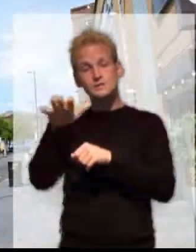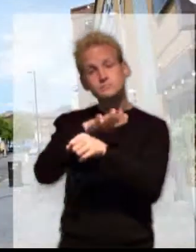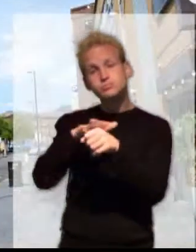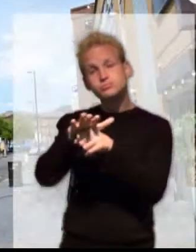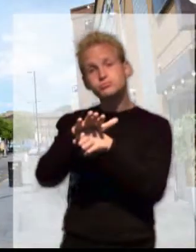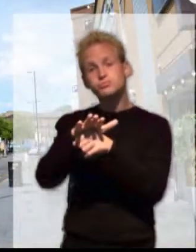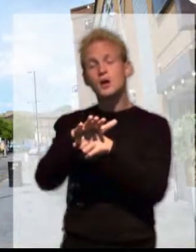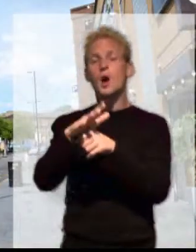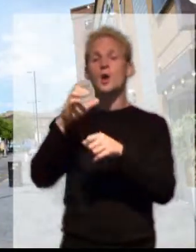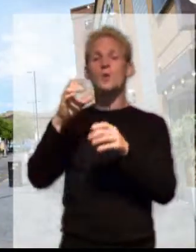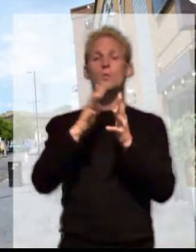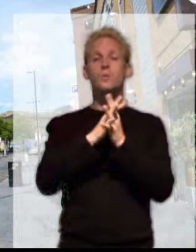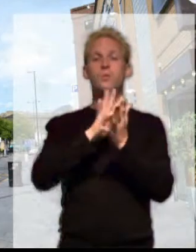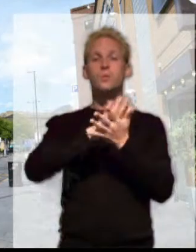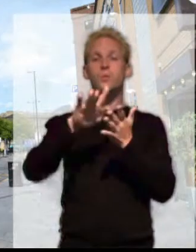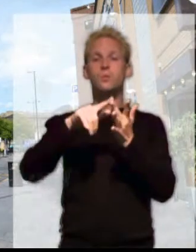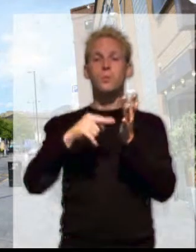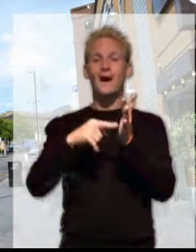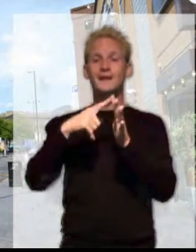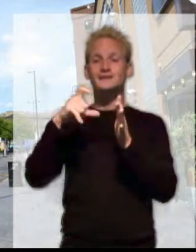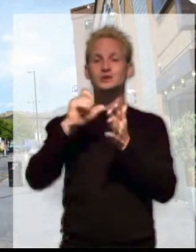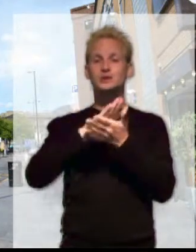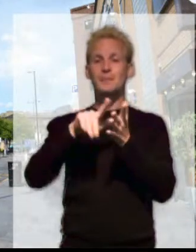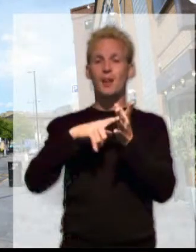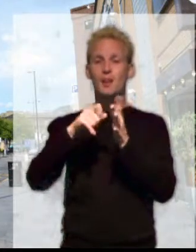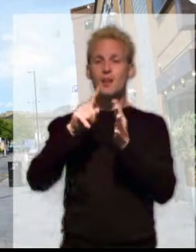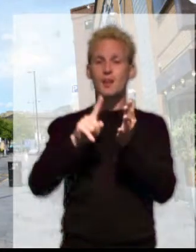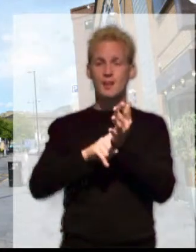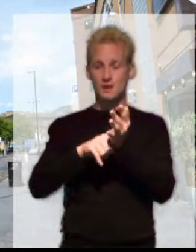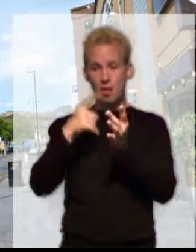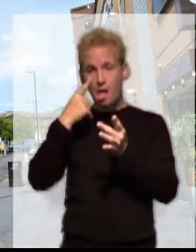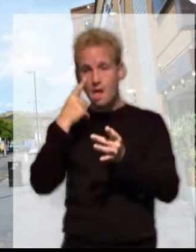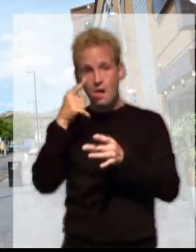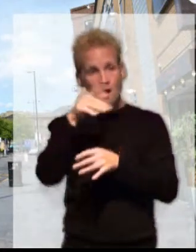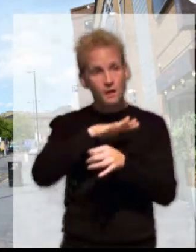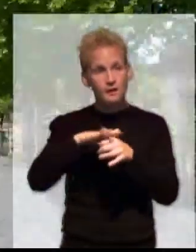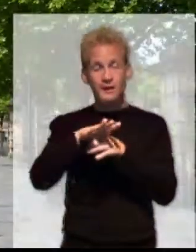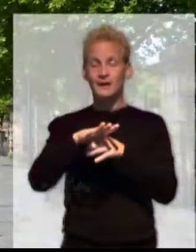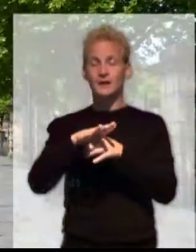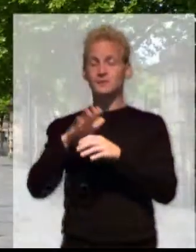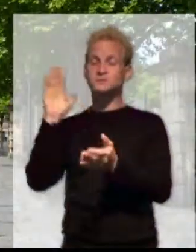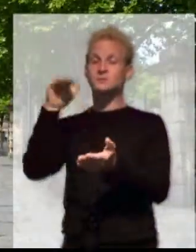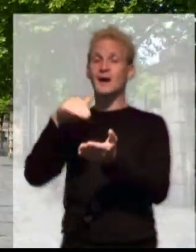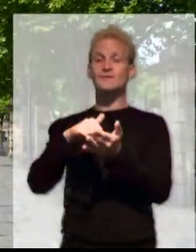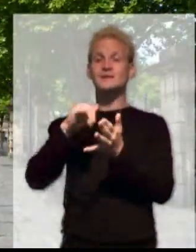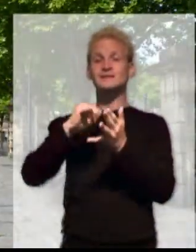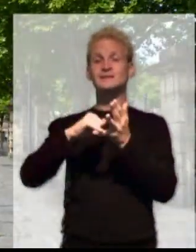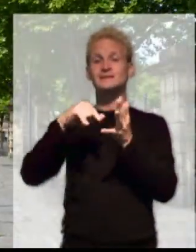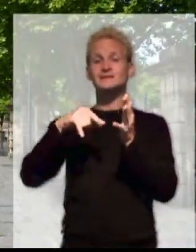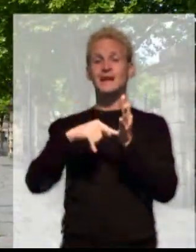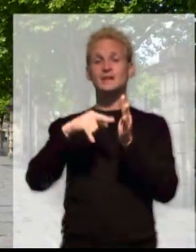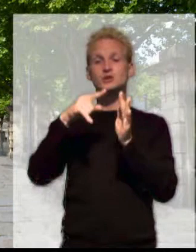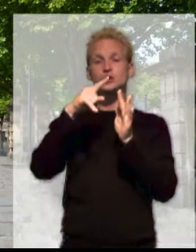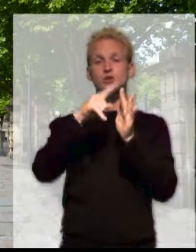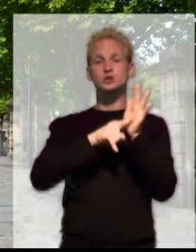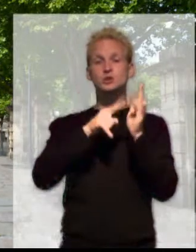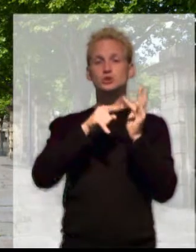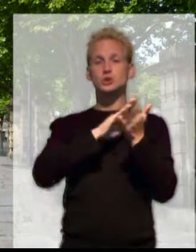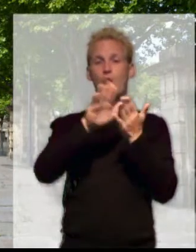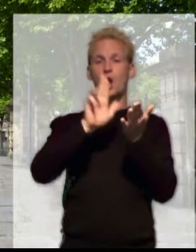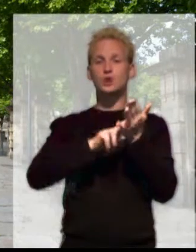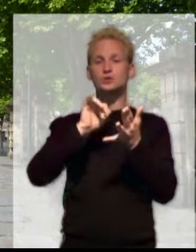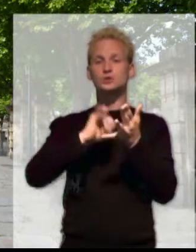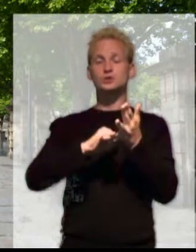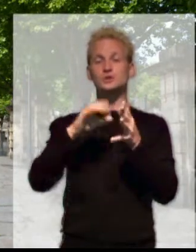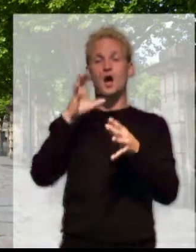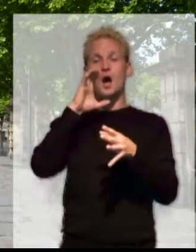towards Whitechapel. Follow Whitechapel until you reach St John's Gardens on your right. Keep the